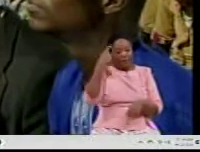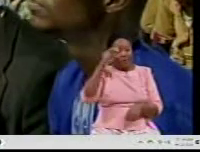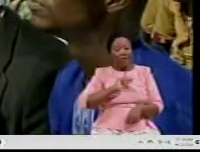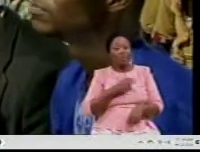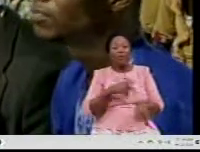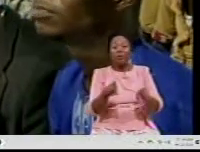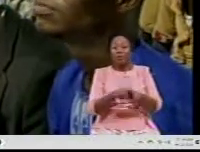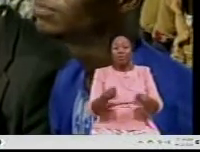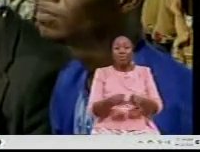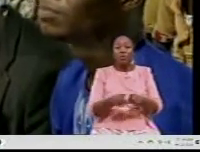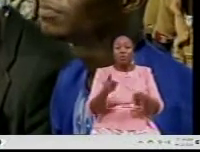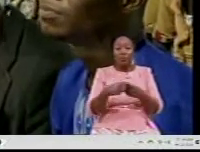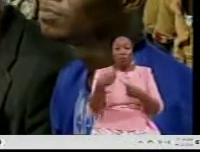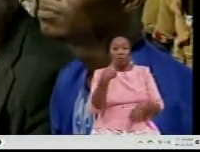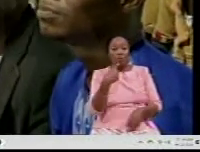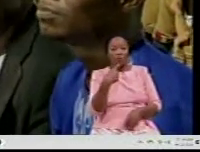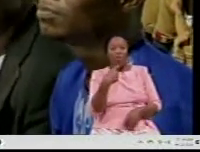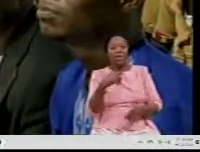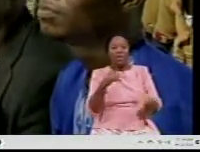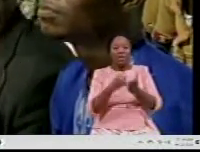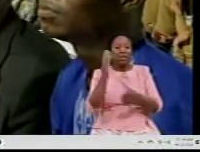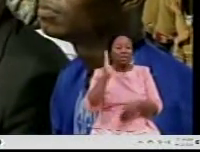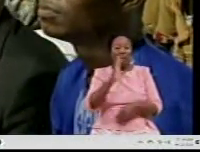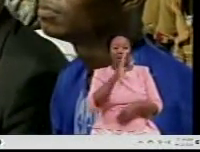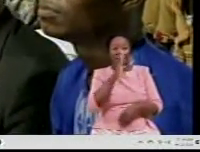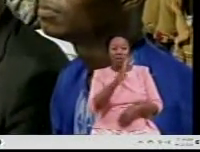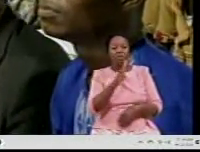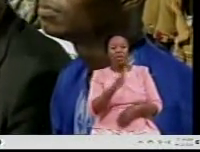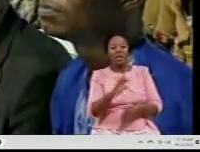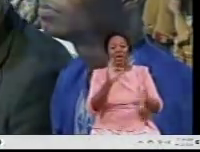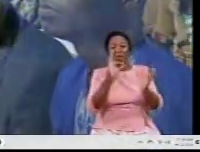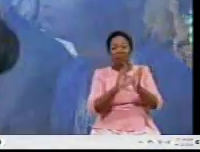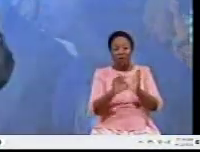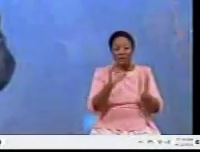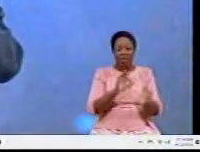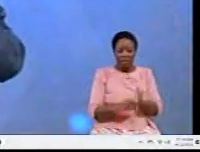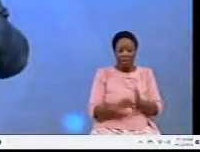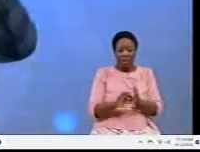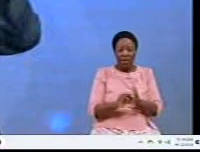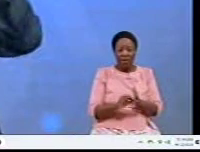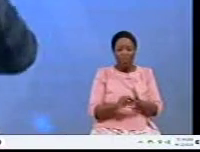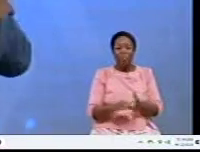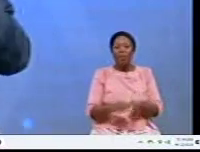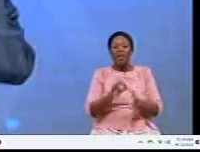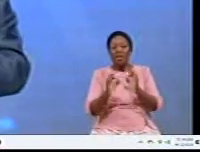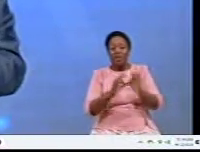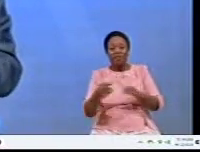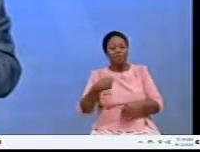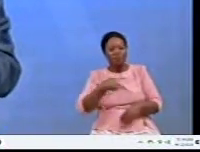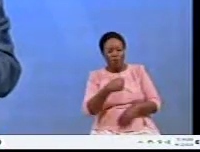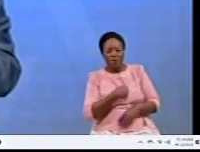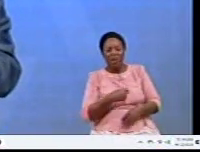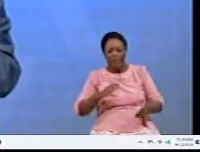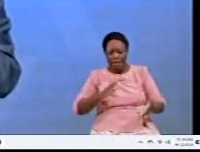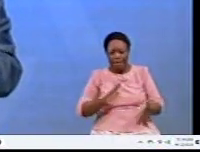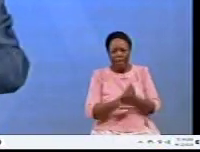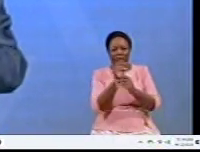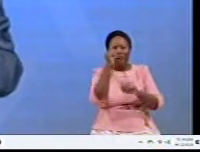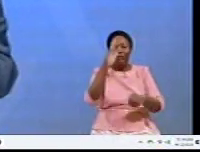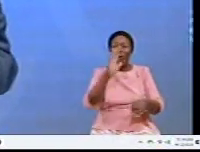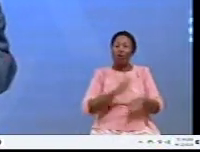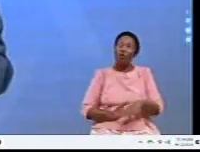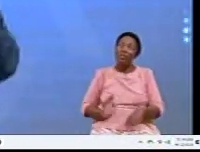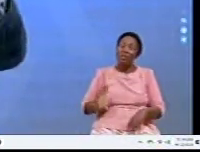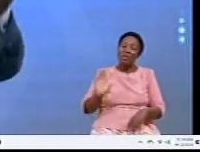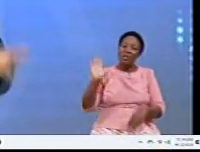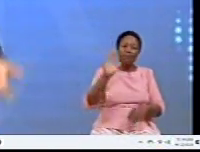but for us also to whom it shall be imputed, if we believe on him